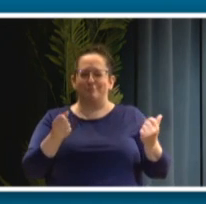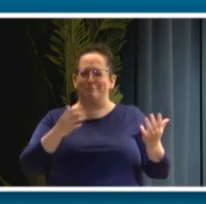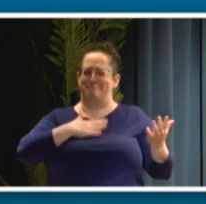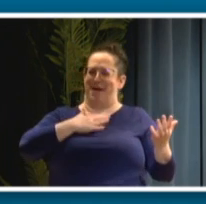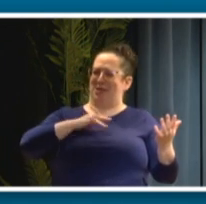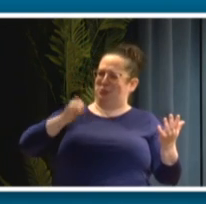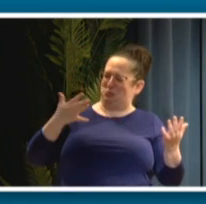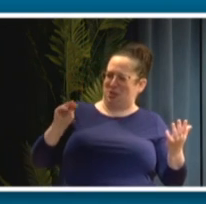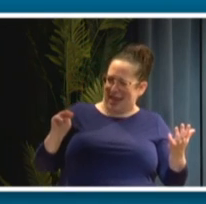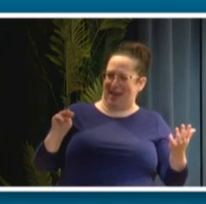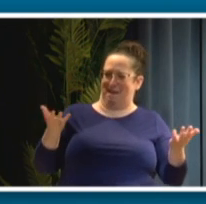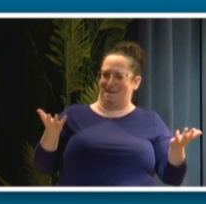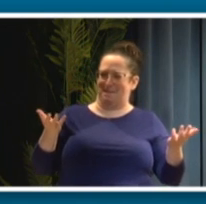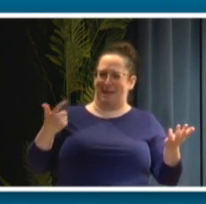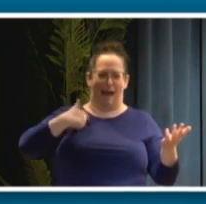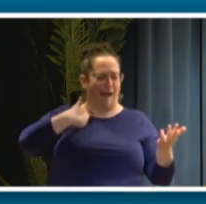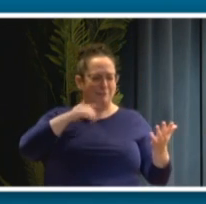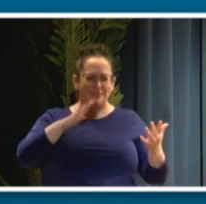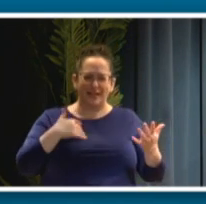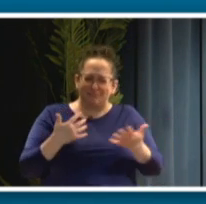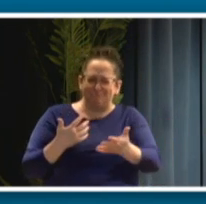Ms. Blaufus was the one to be like,